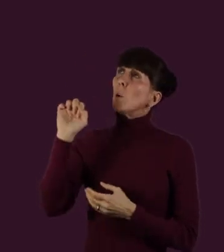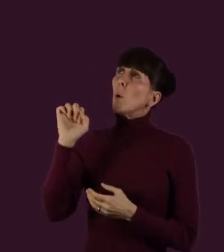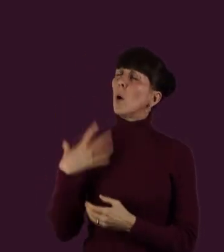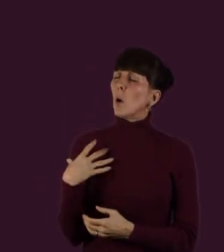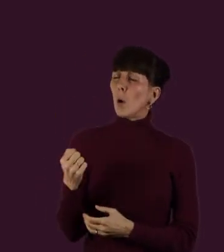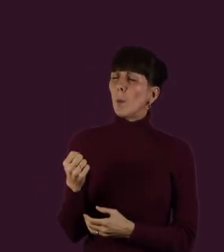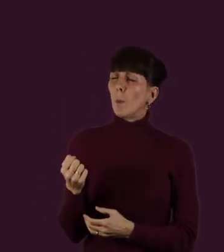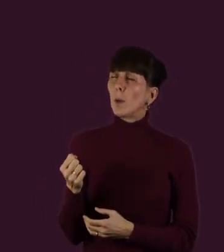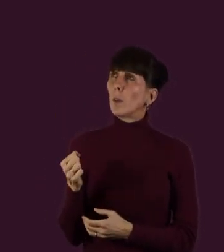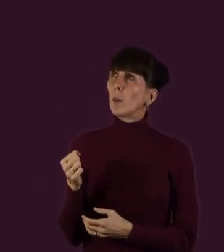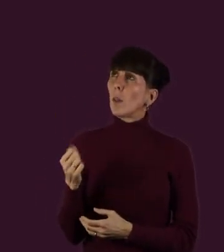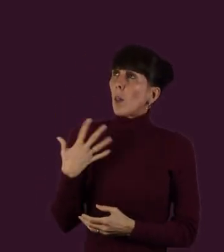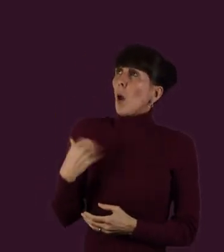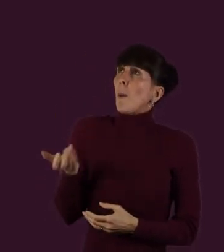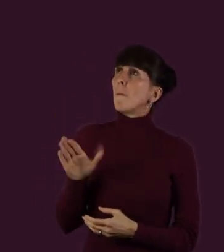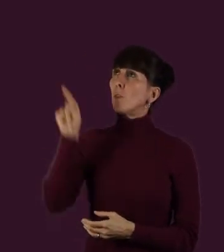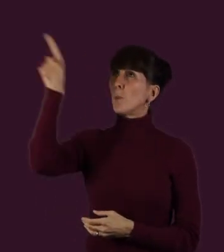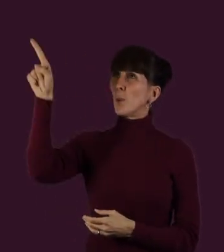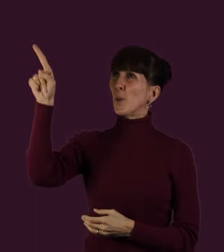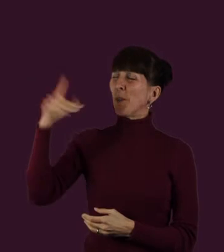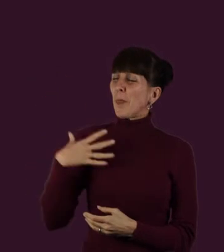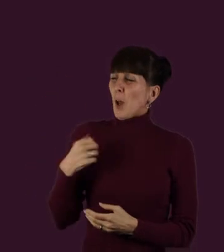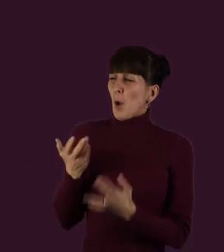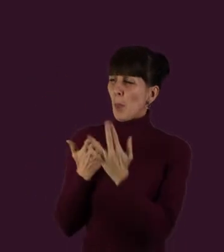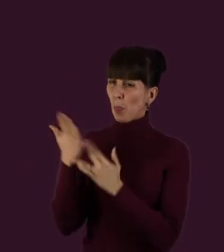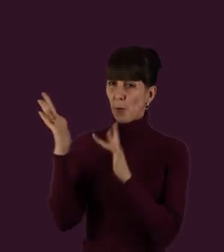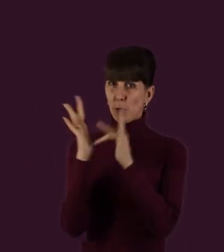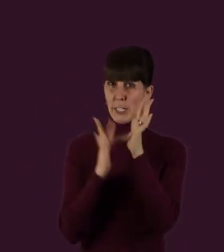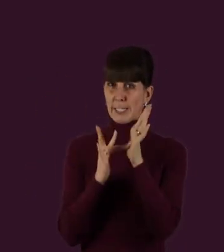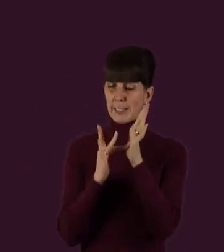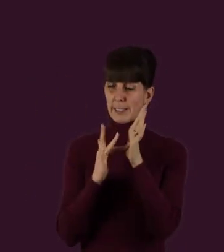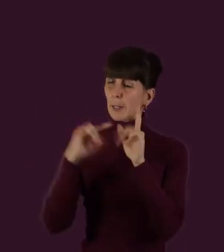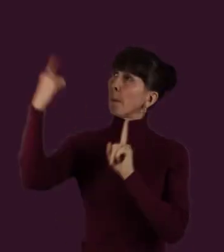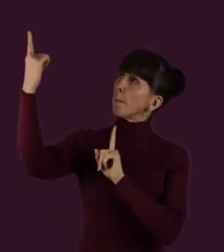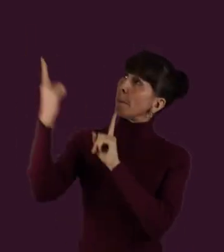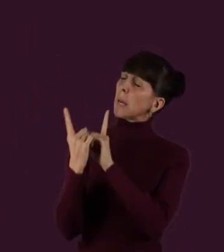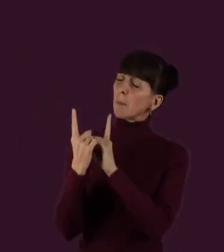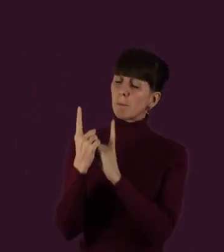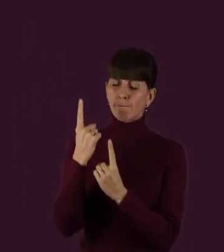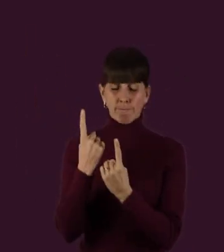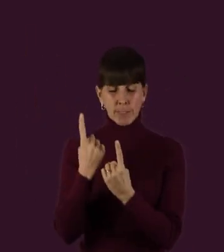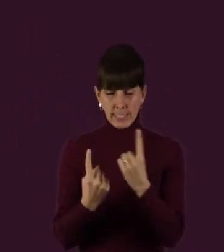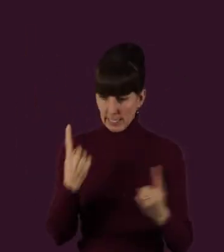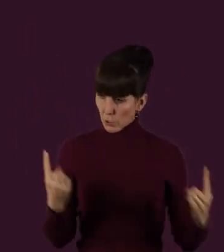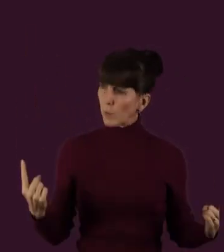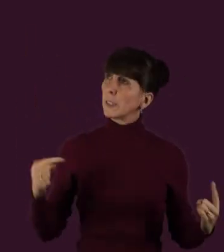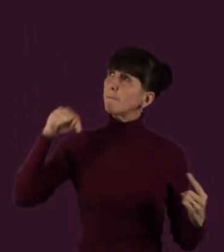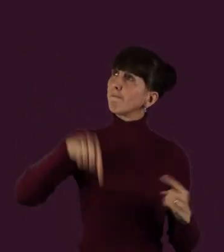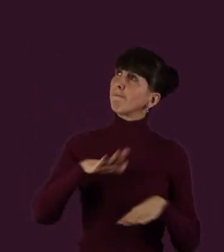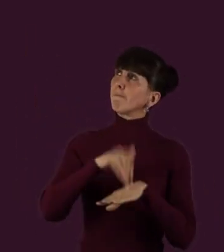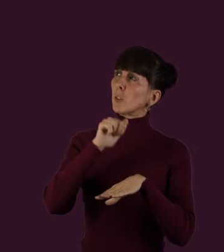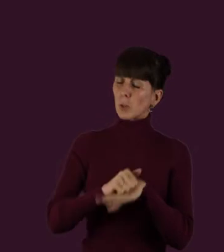only through Jesus. Lord, would you meet with us this Christmas time?